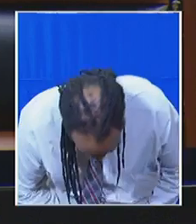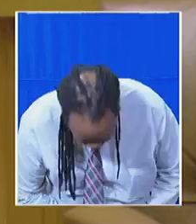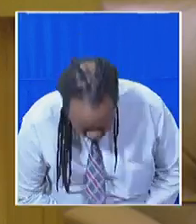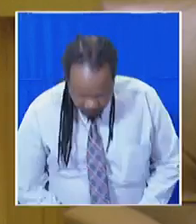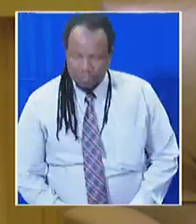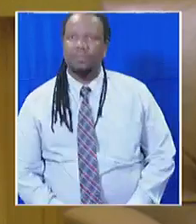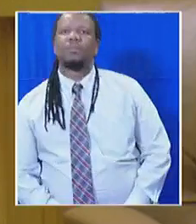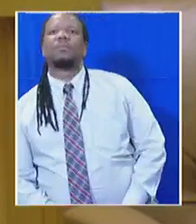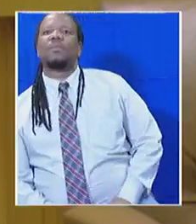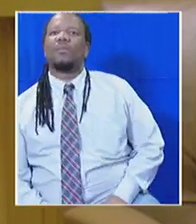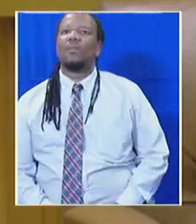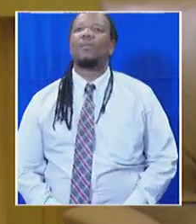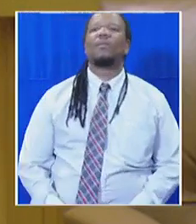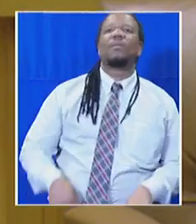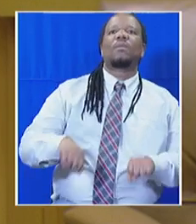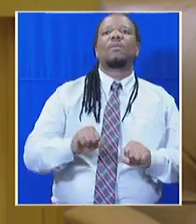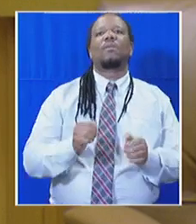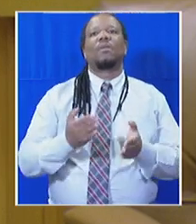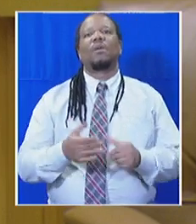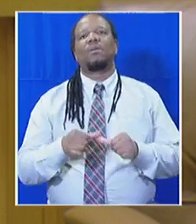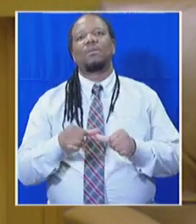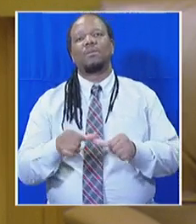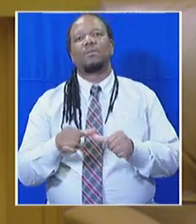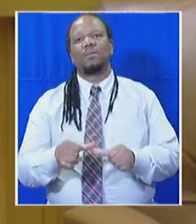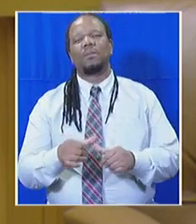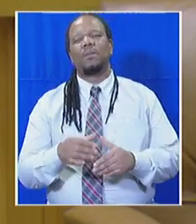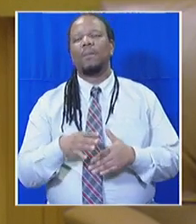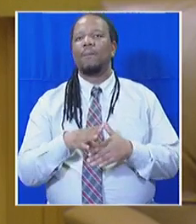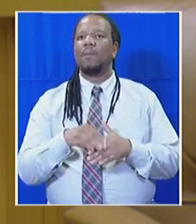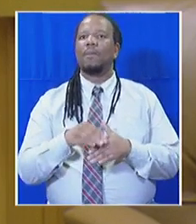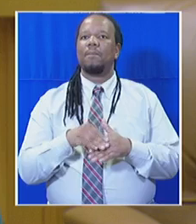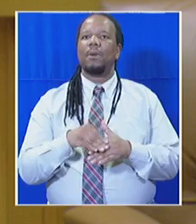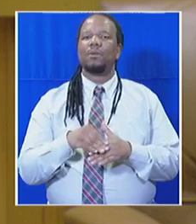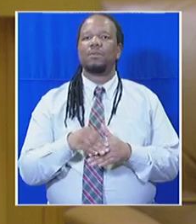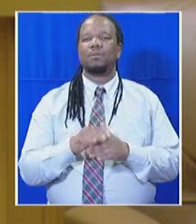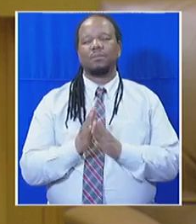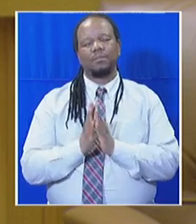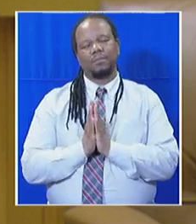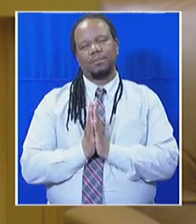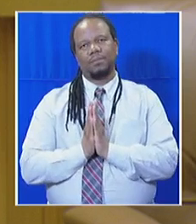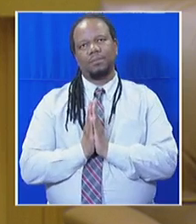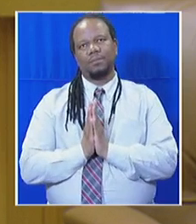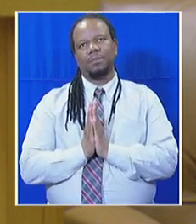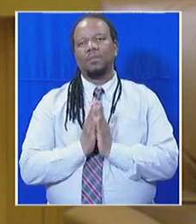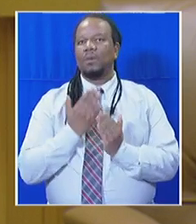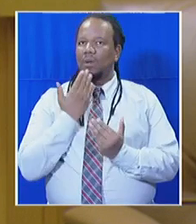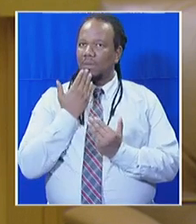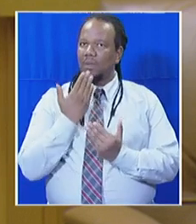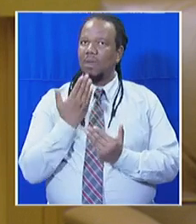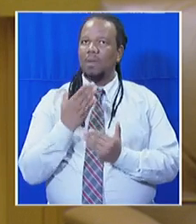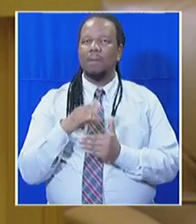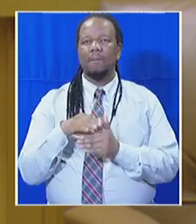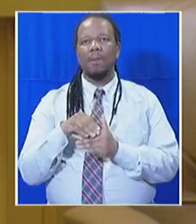Thank you, House Chair. I want to Honorable members, please. I want to thank the member for that follow-up